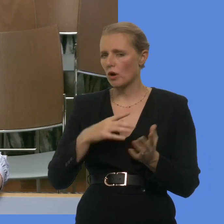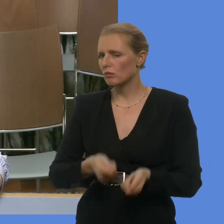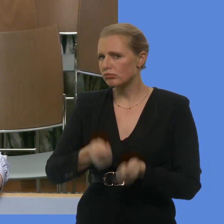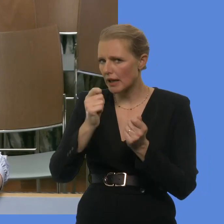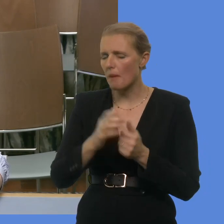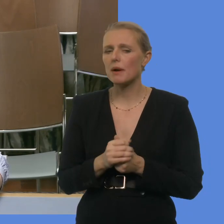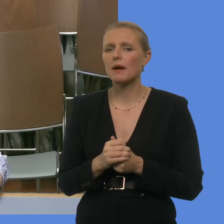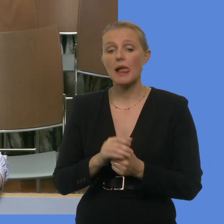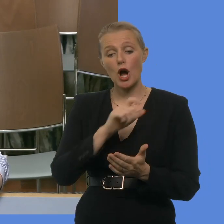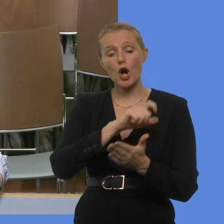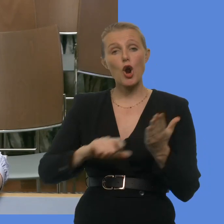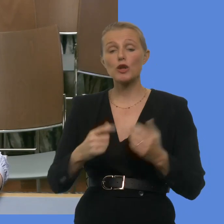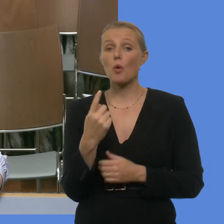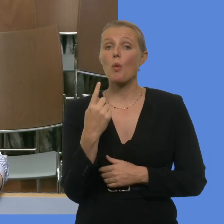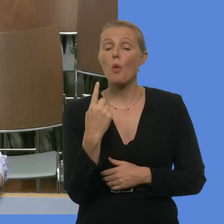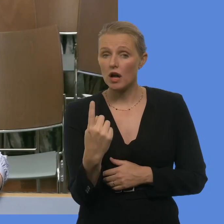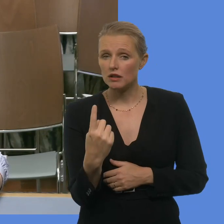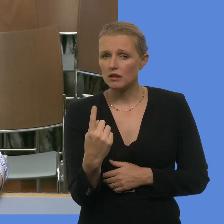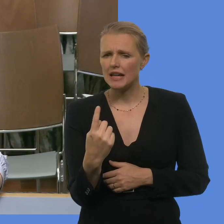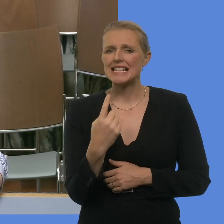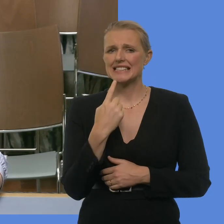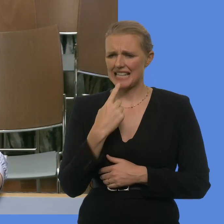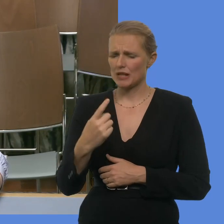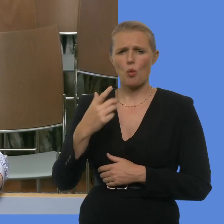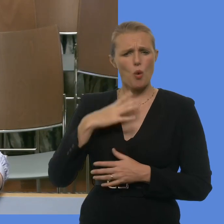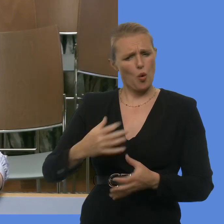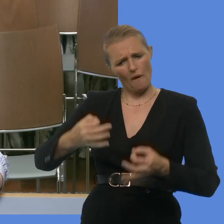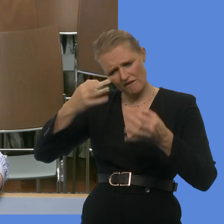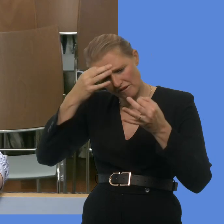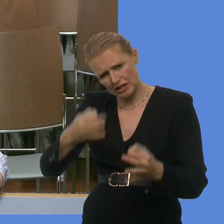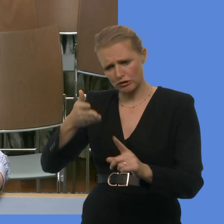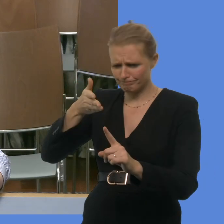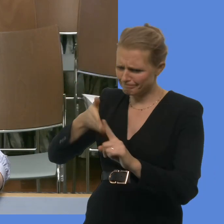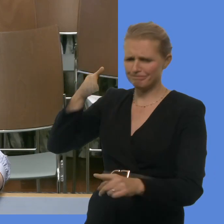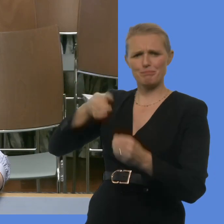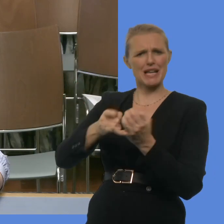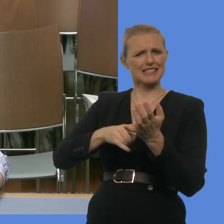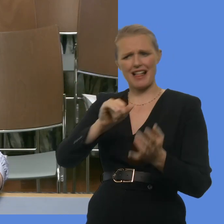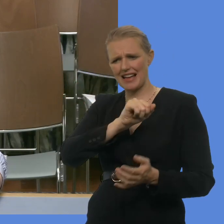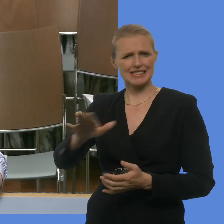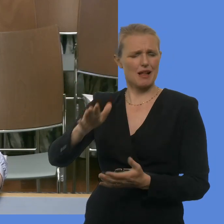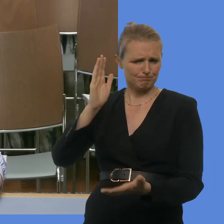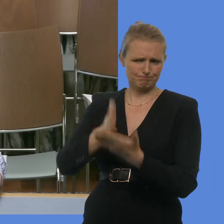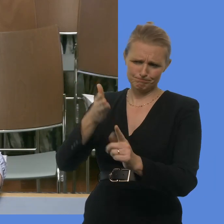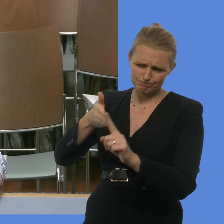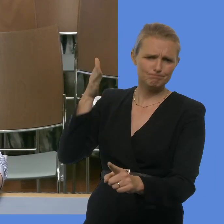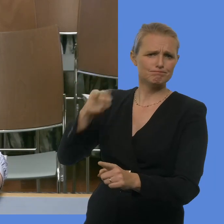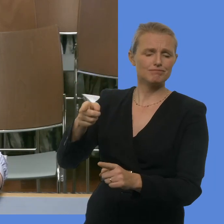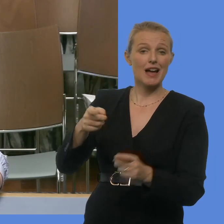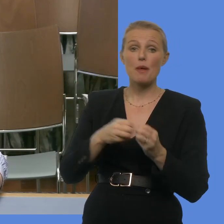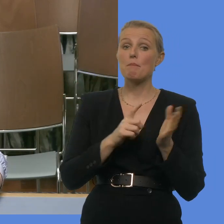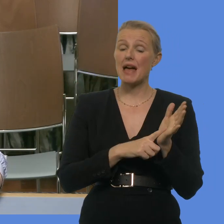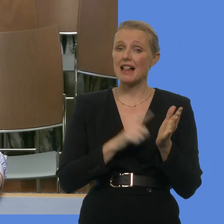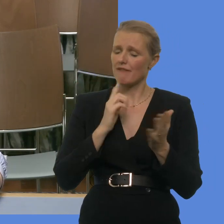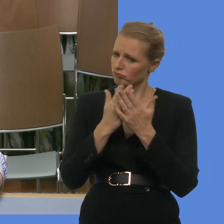today, Clause 1 details the official recognition of BSL and ISL, and the bill then grants official status to